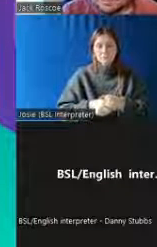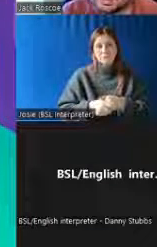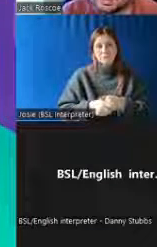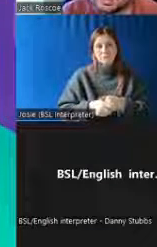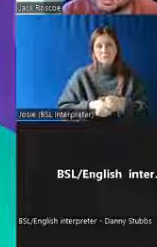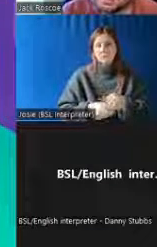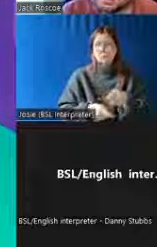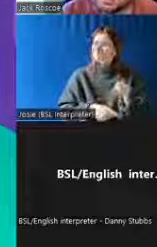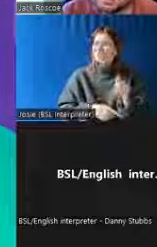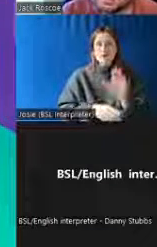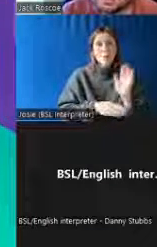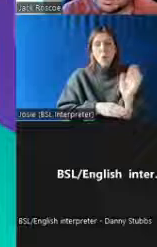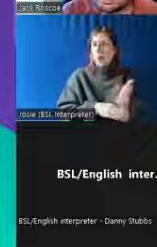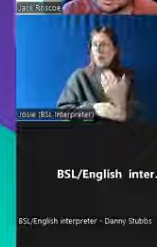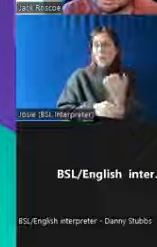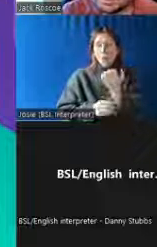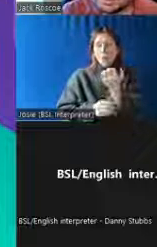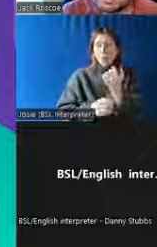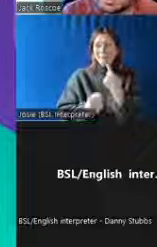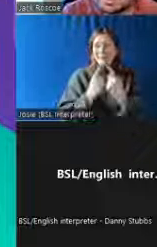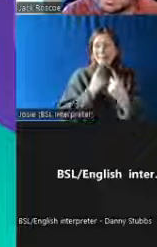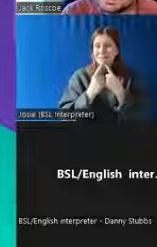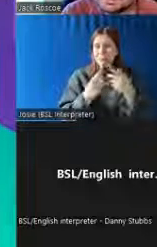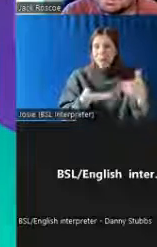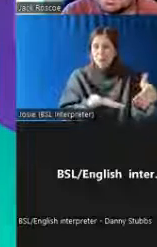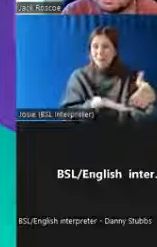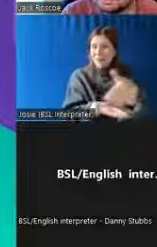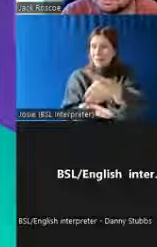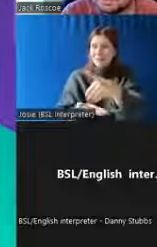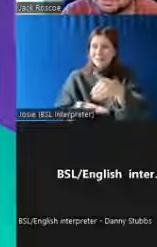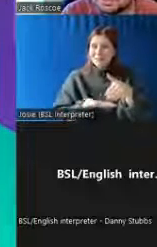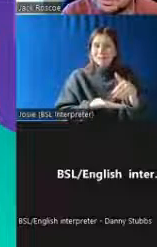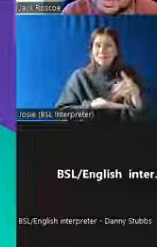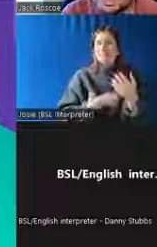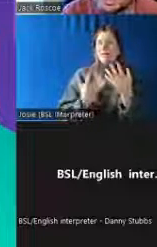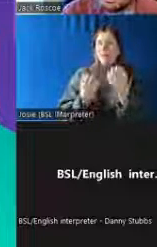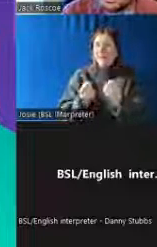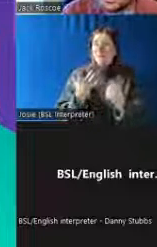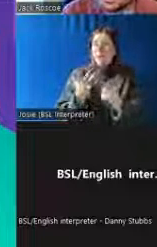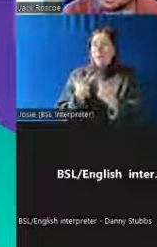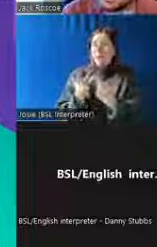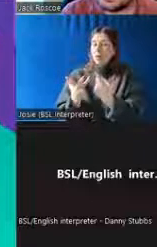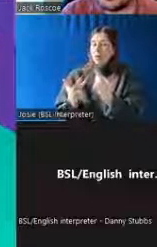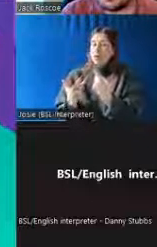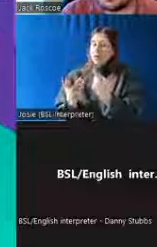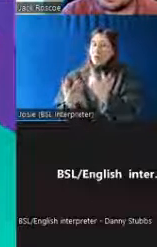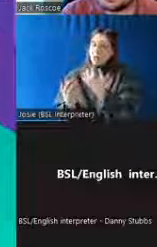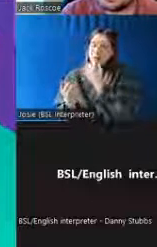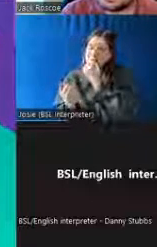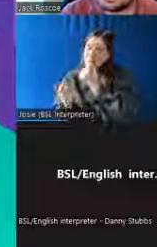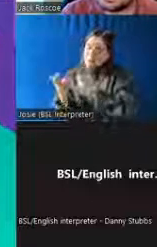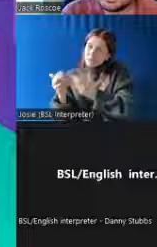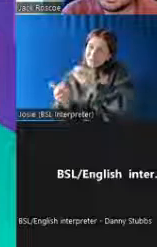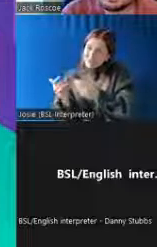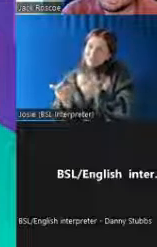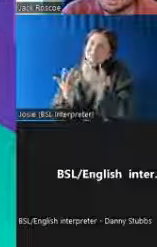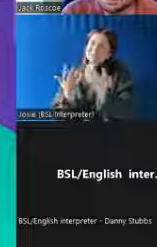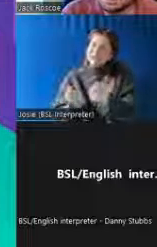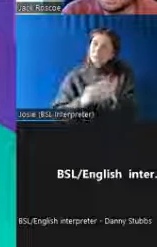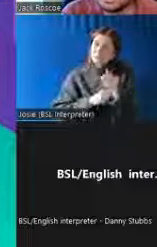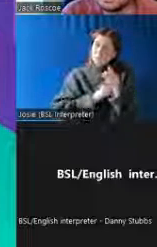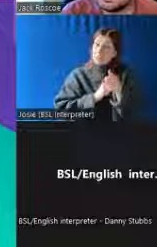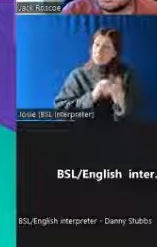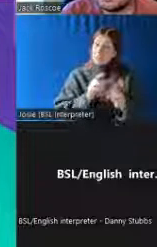data that they collected. Other numbers and statistics are peppered through the report, but these are the ones that they've identified as the